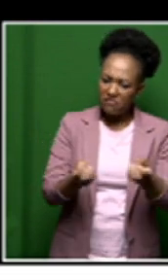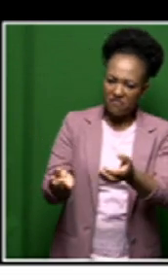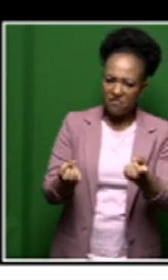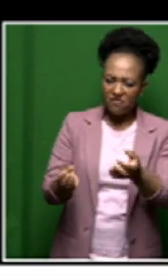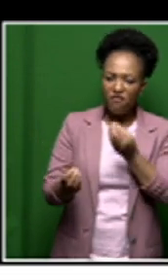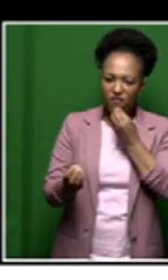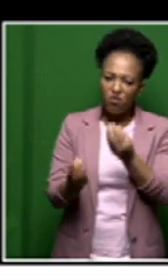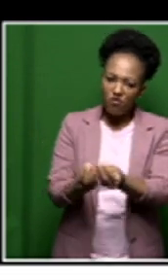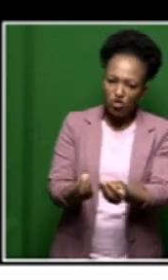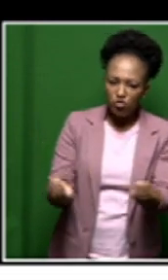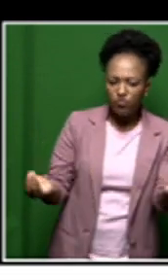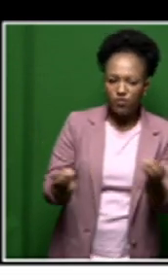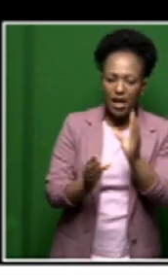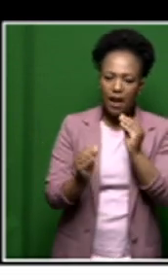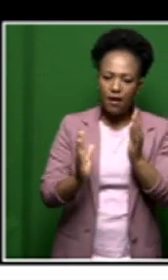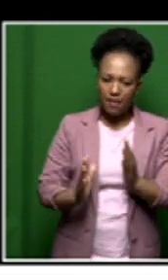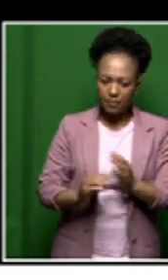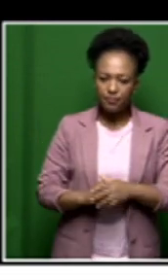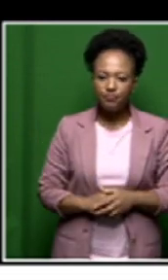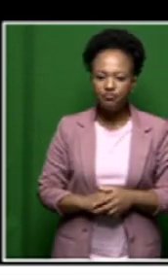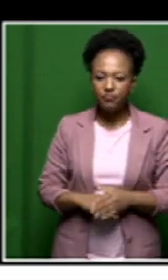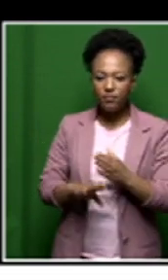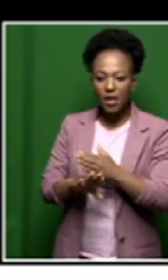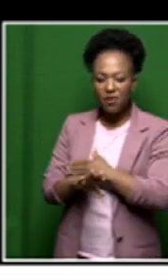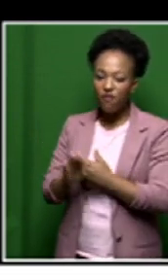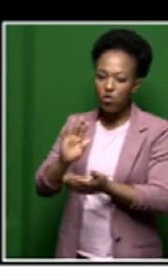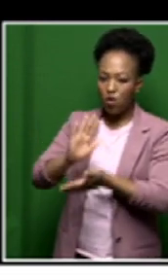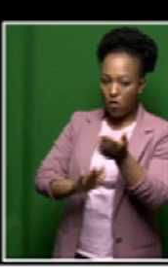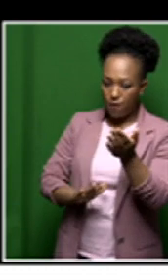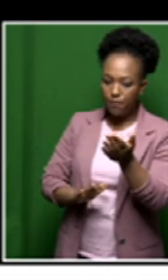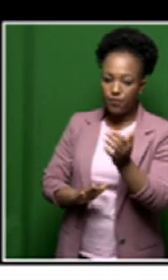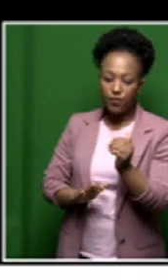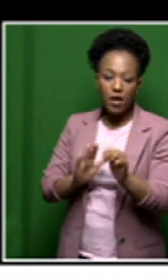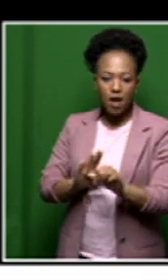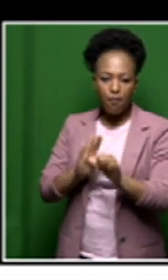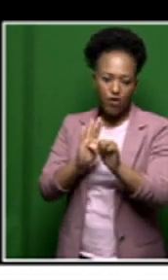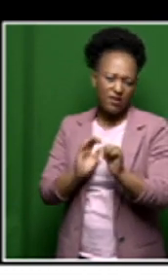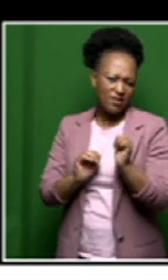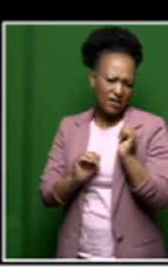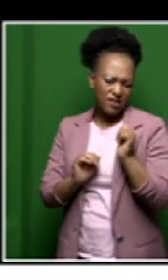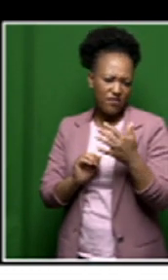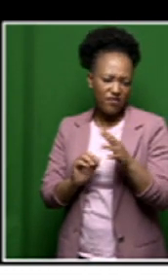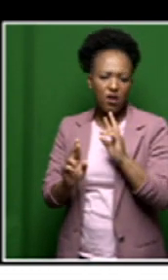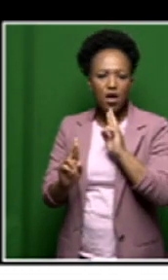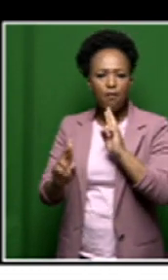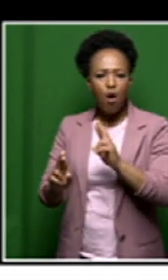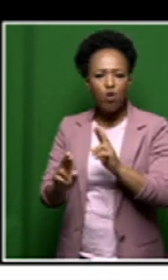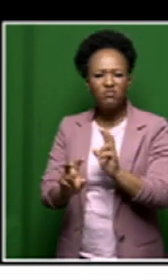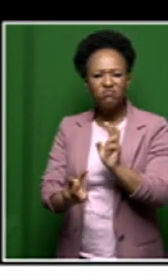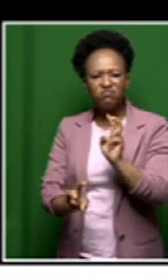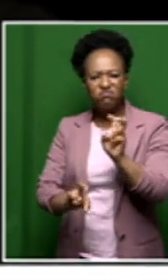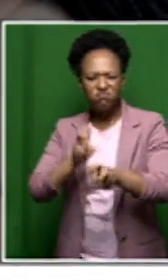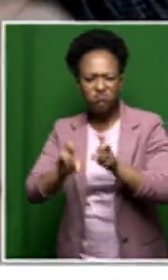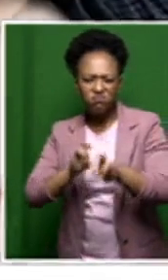food to those learners. Before I let you go, important one, Premier. Yesterday we saw reports of looting